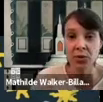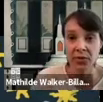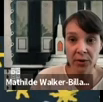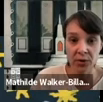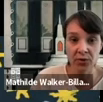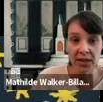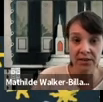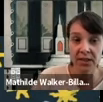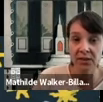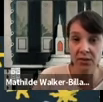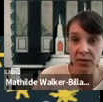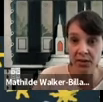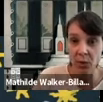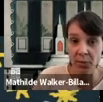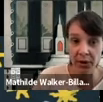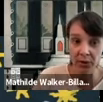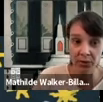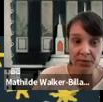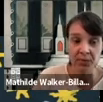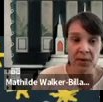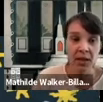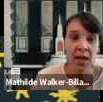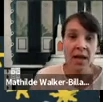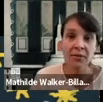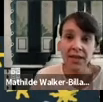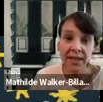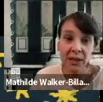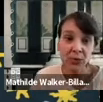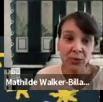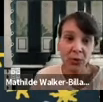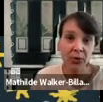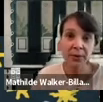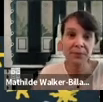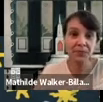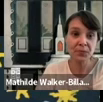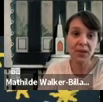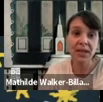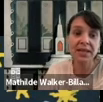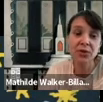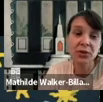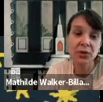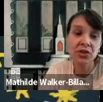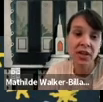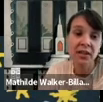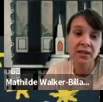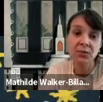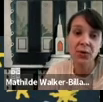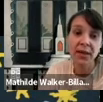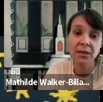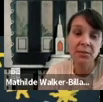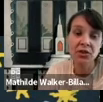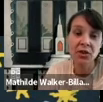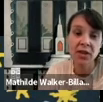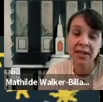art across various contexts in the interwar period. Valérie Rousseau is curatorial chair